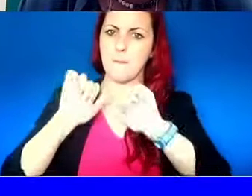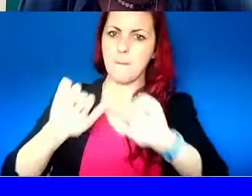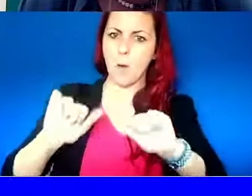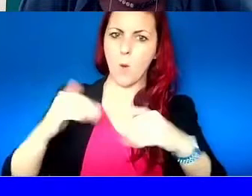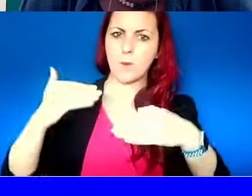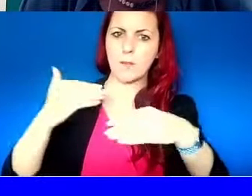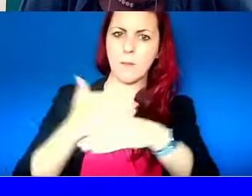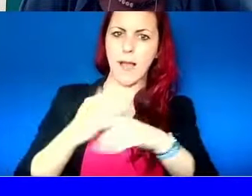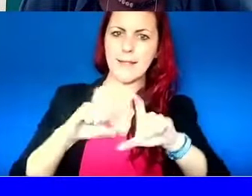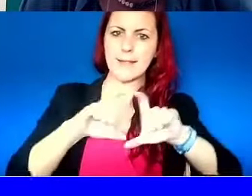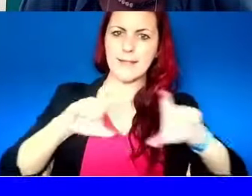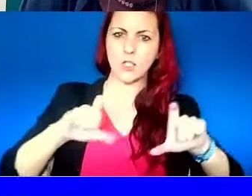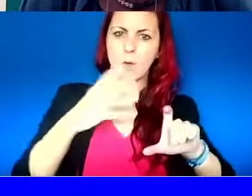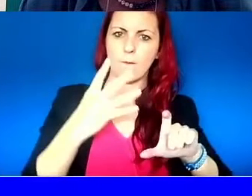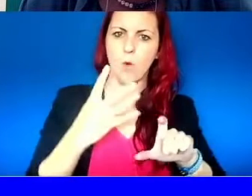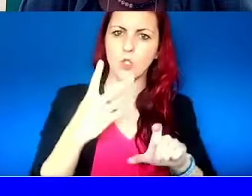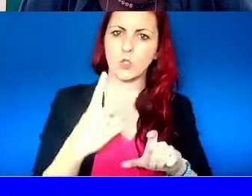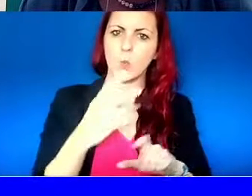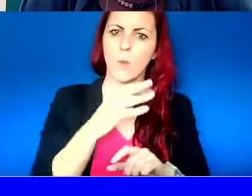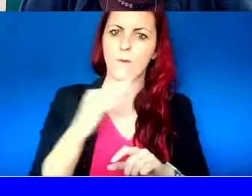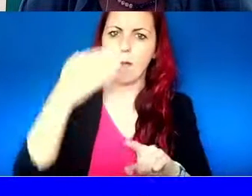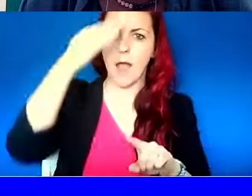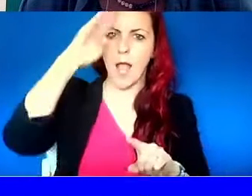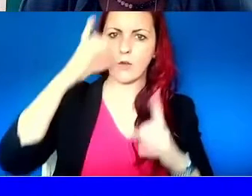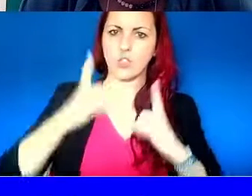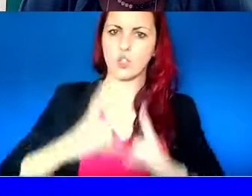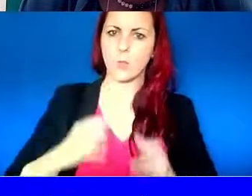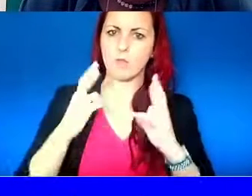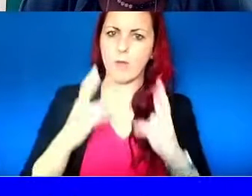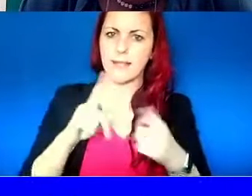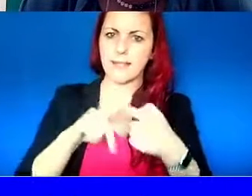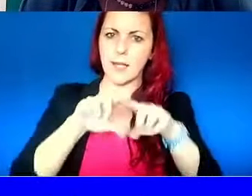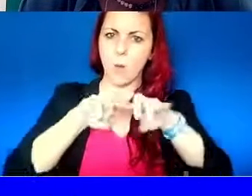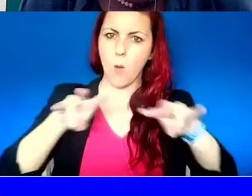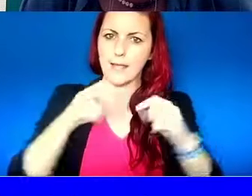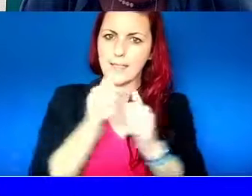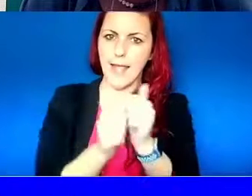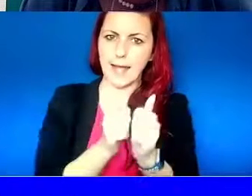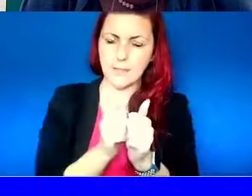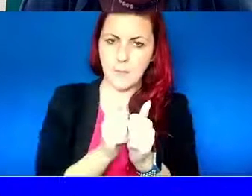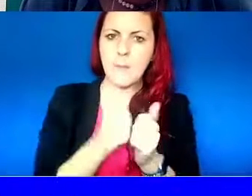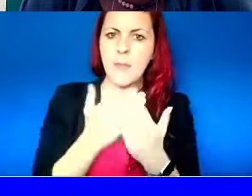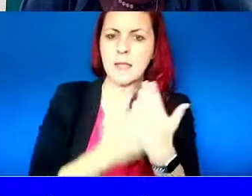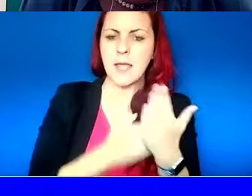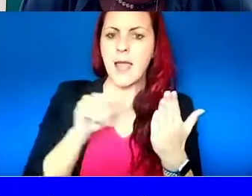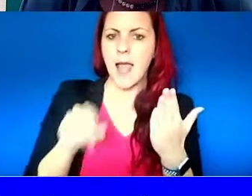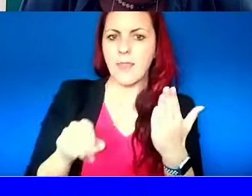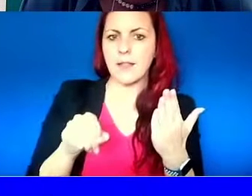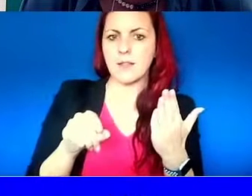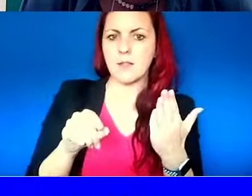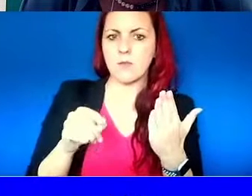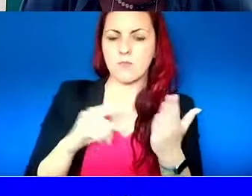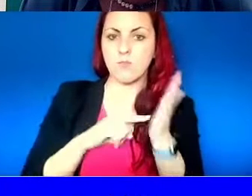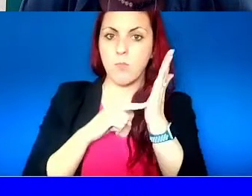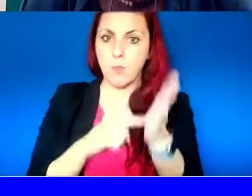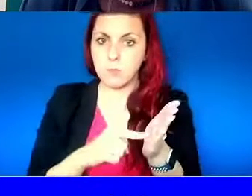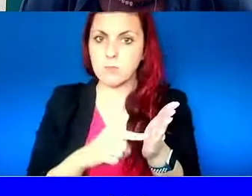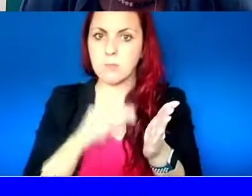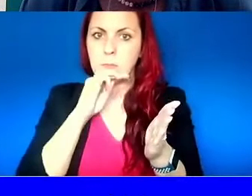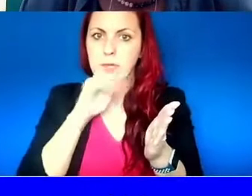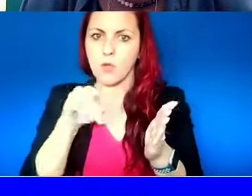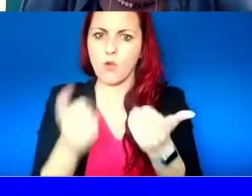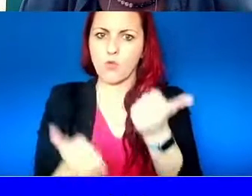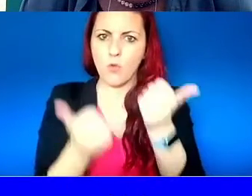Section 42 of the Irish Human Rights and Equality Act. And it's imposed on bodies like the courts and